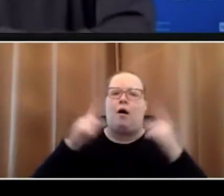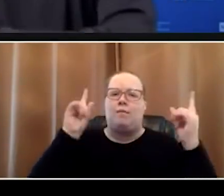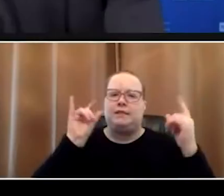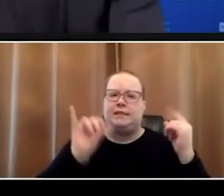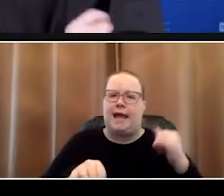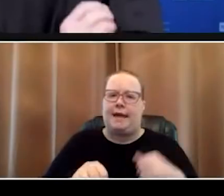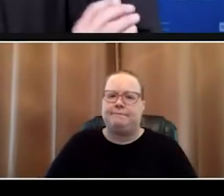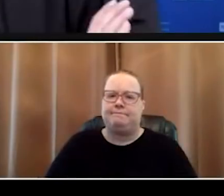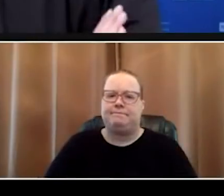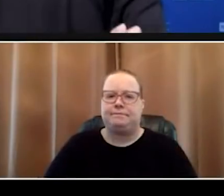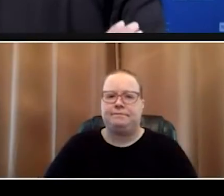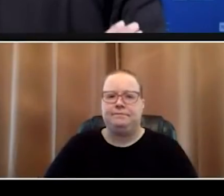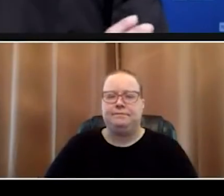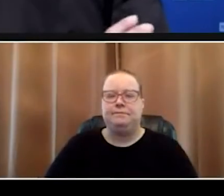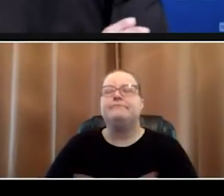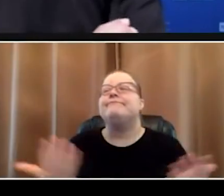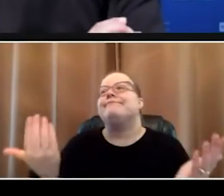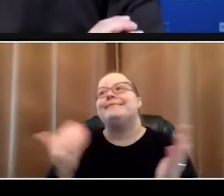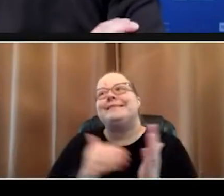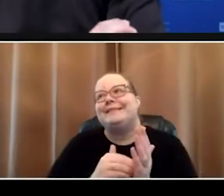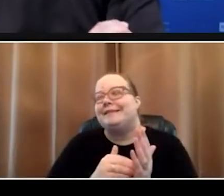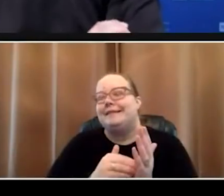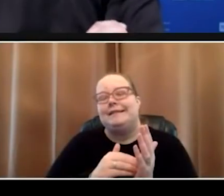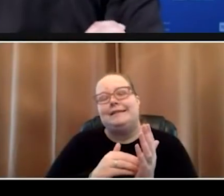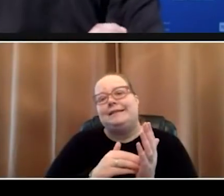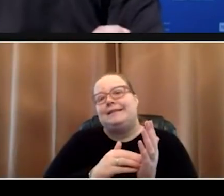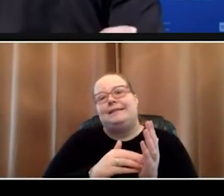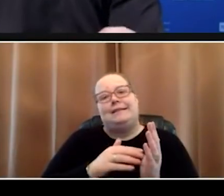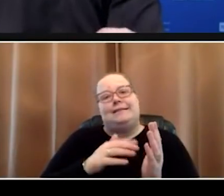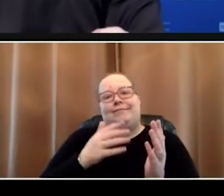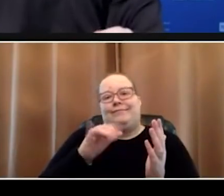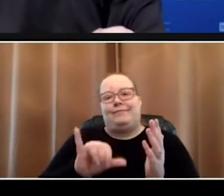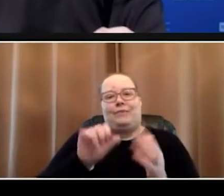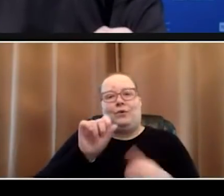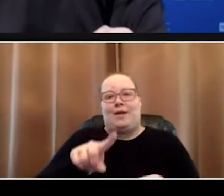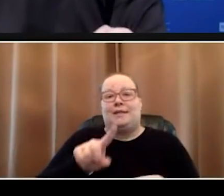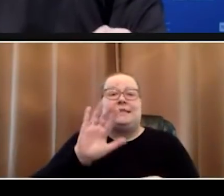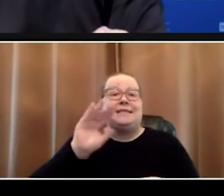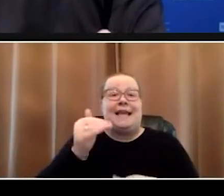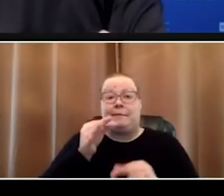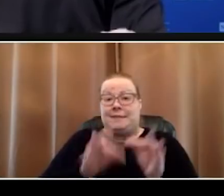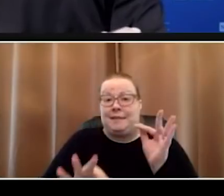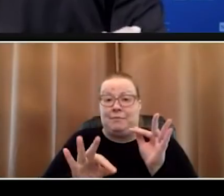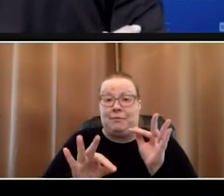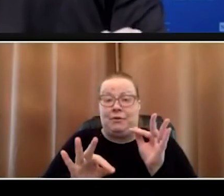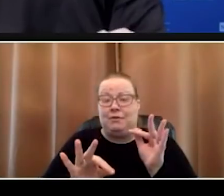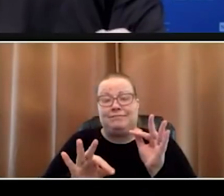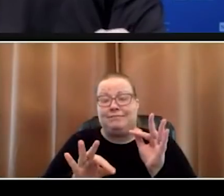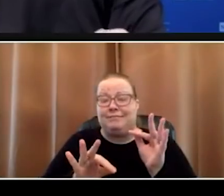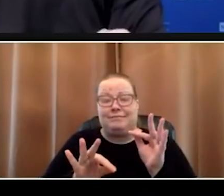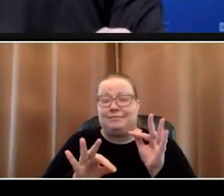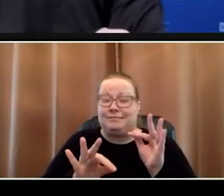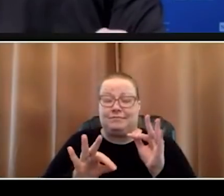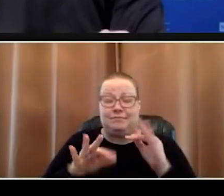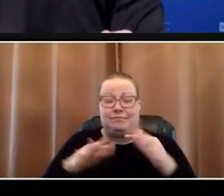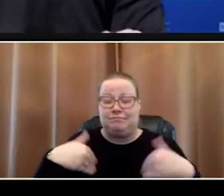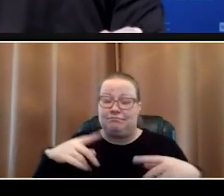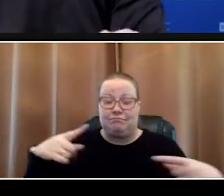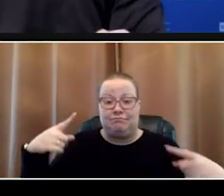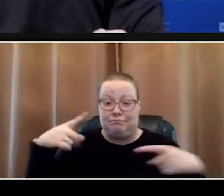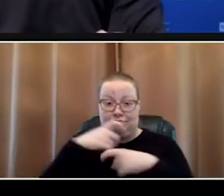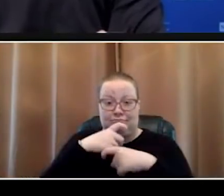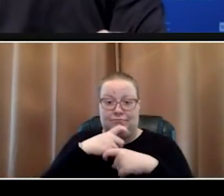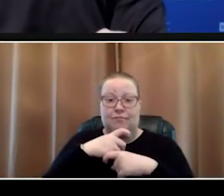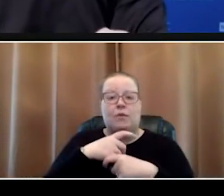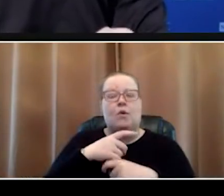again, Maureen, it's a question that seems like a simple question, but it becomes very complicated because where are you